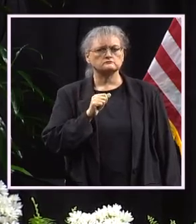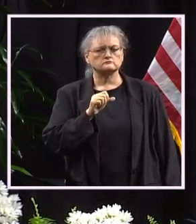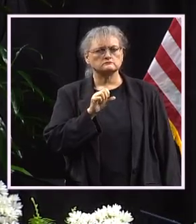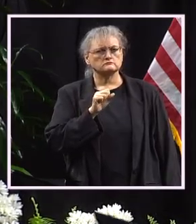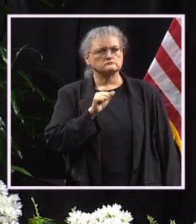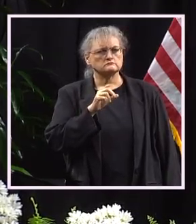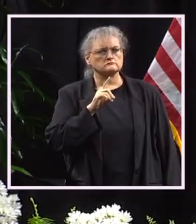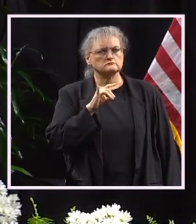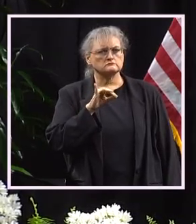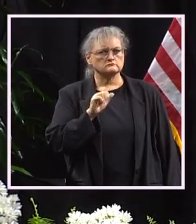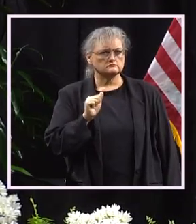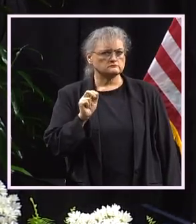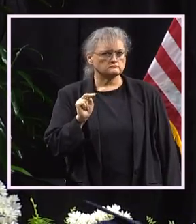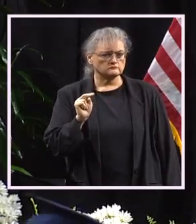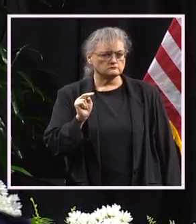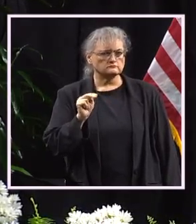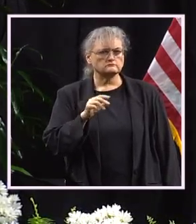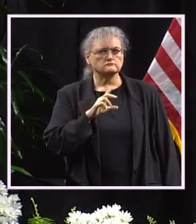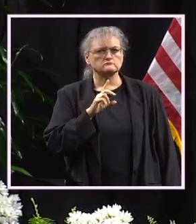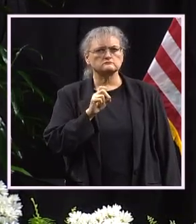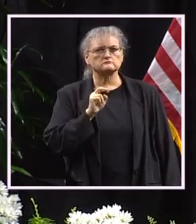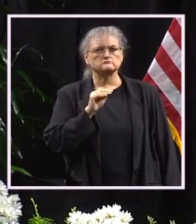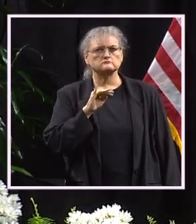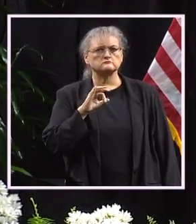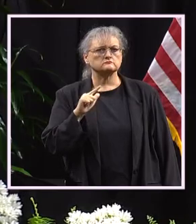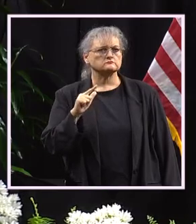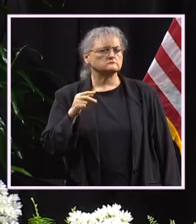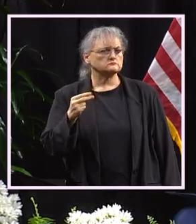Sadie S. Navarro. Danielle Hawkins.